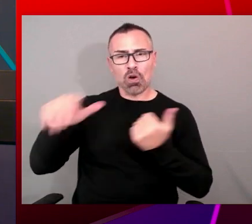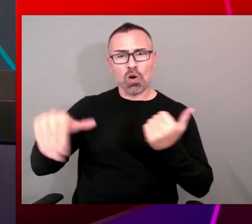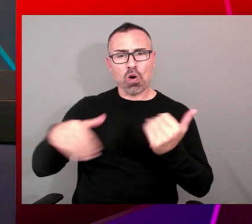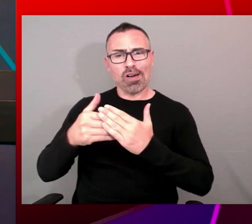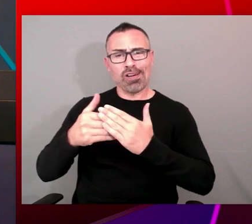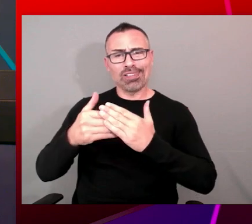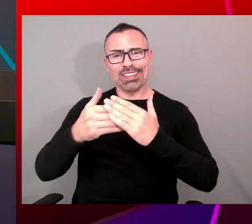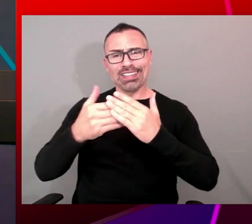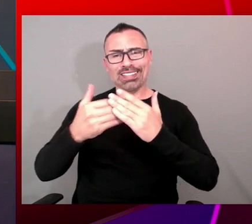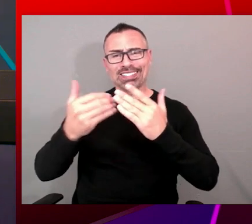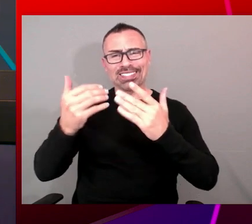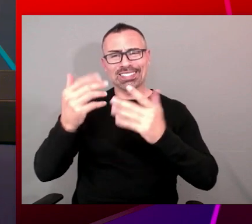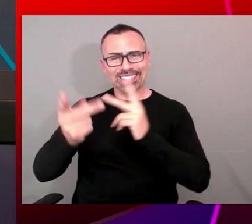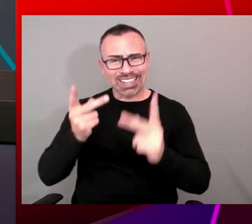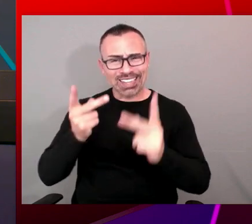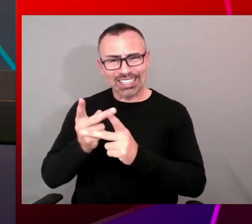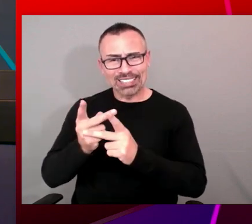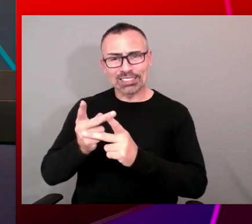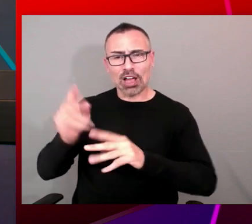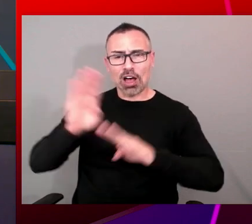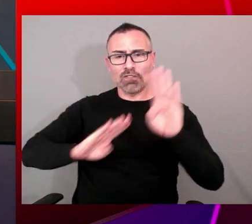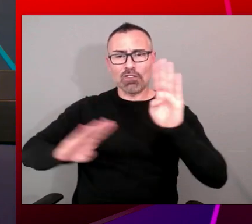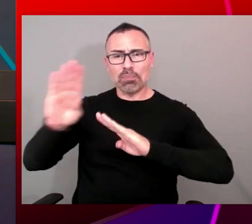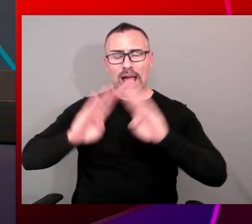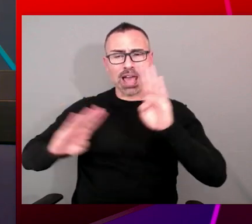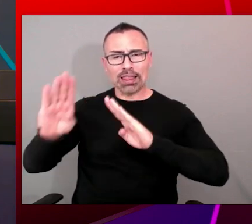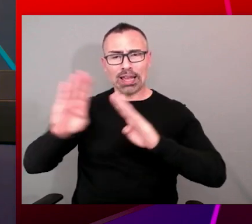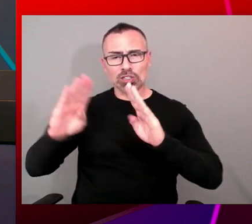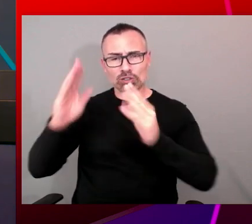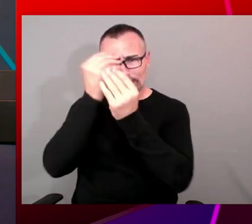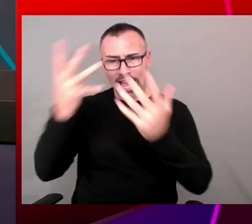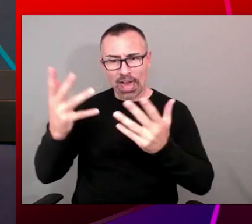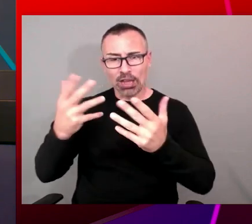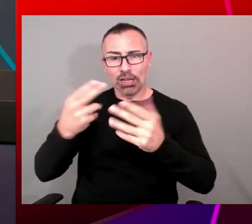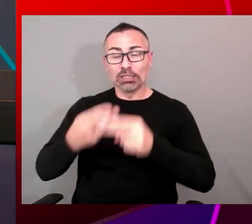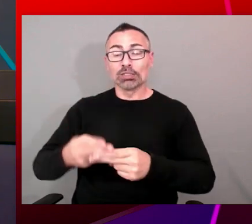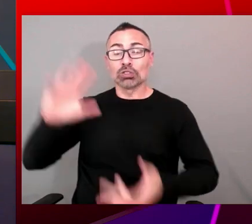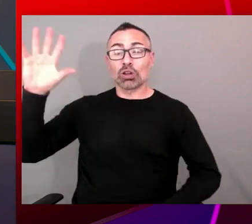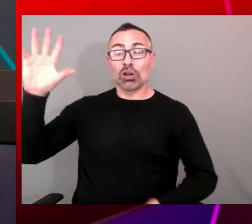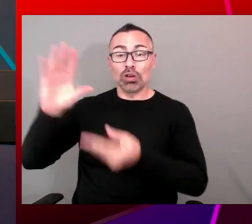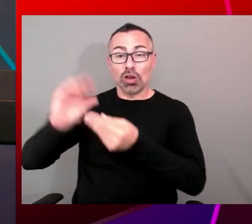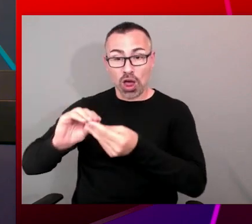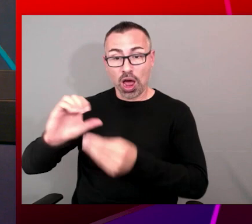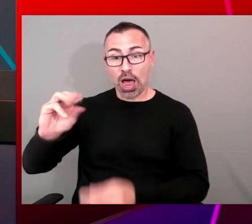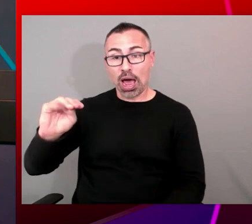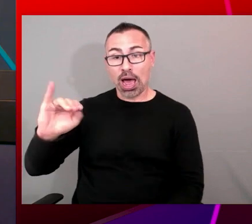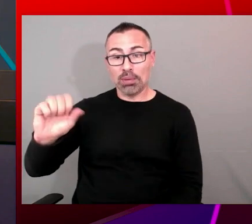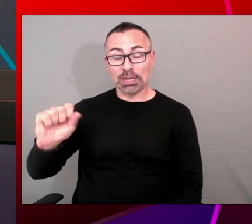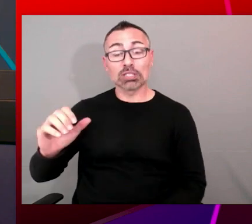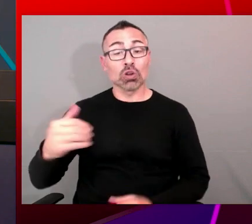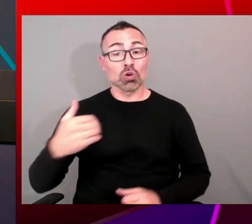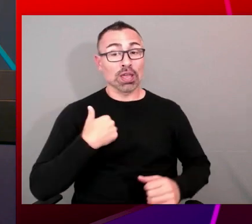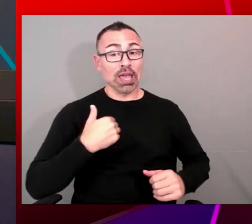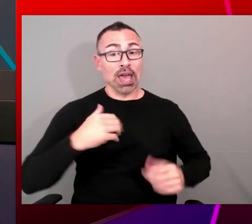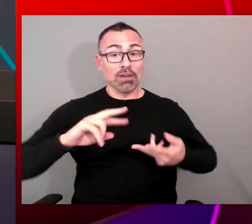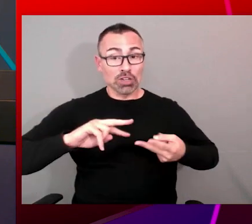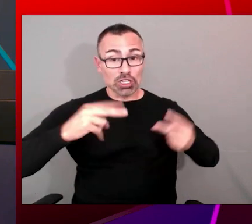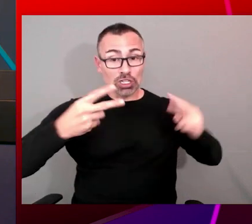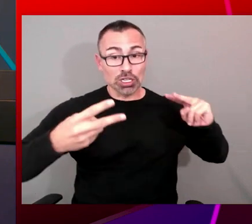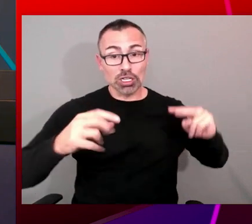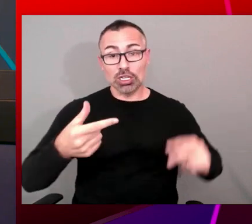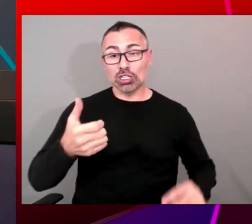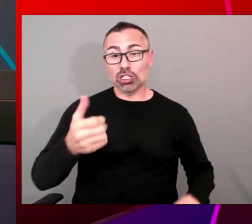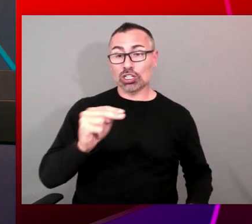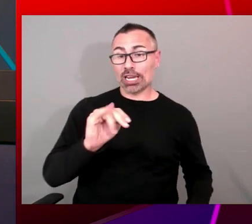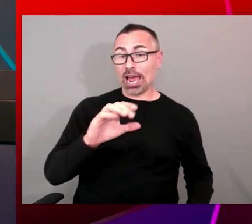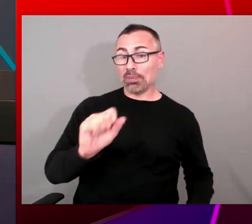data? Collectively, this is called omics. We have genomics, which I think a lot of people know. This is our DNA. Mm-hmm. There's data inside me,